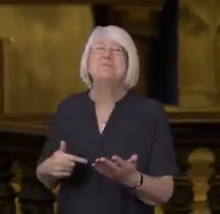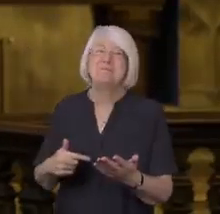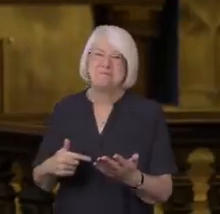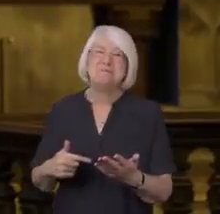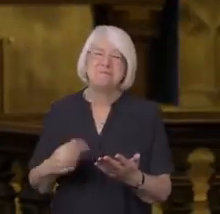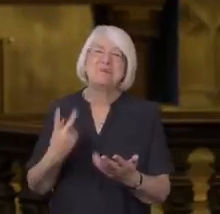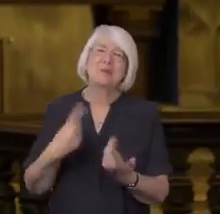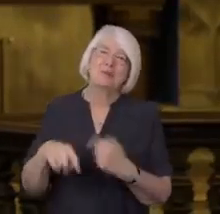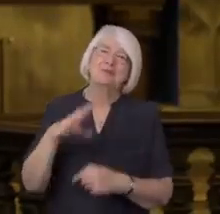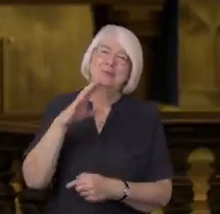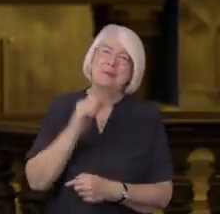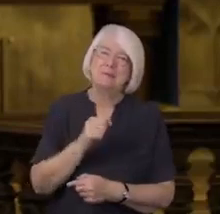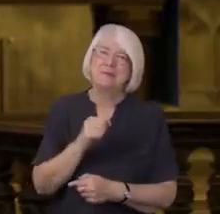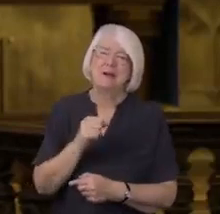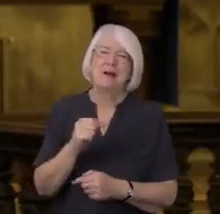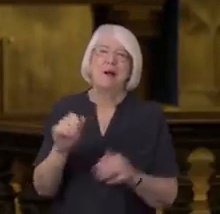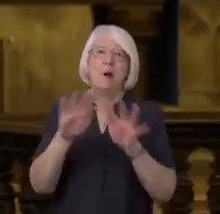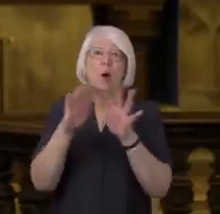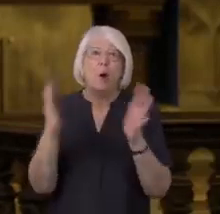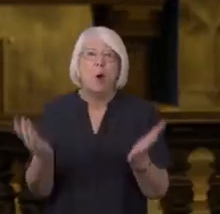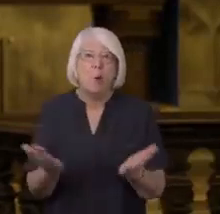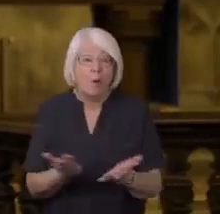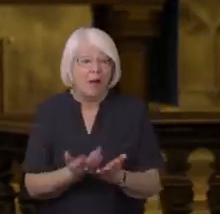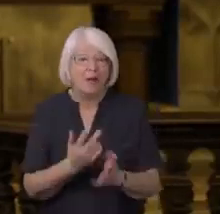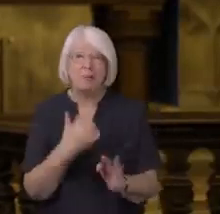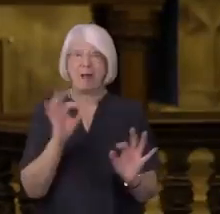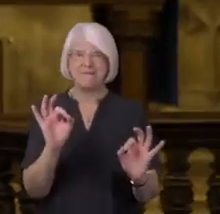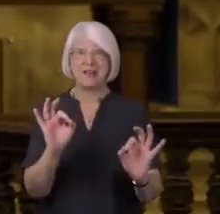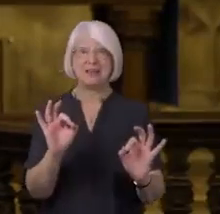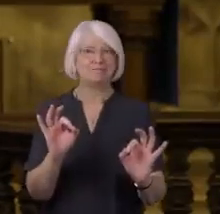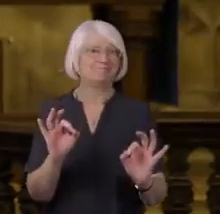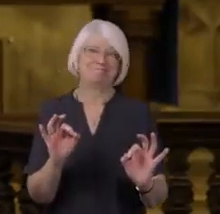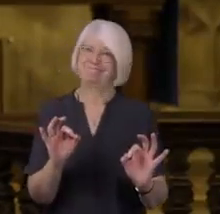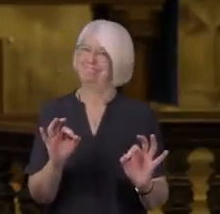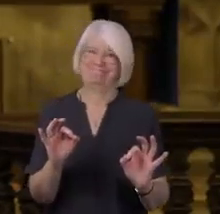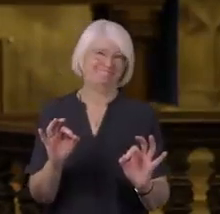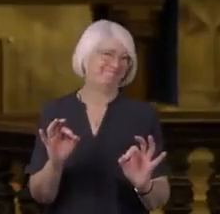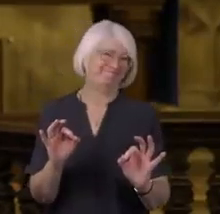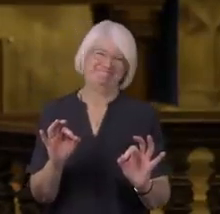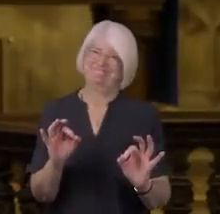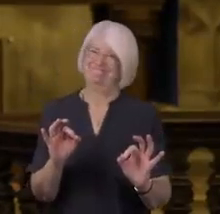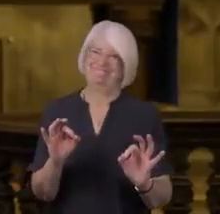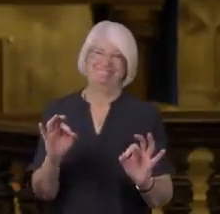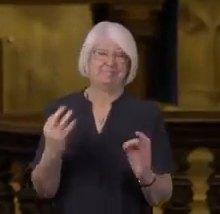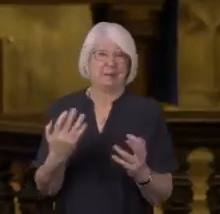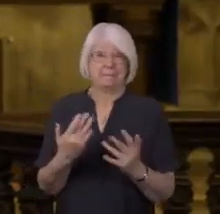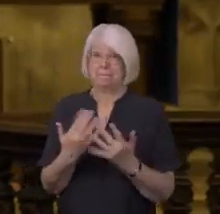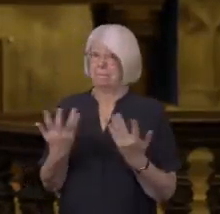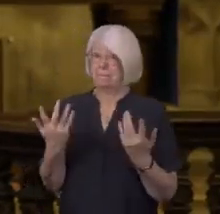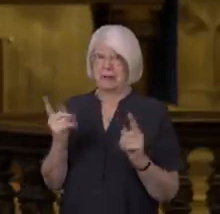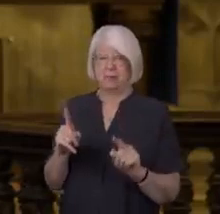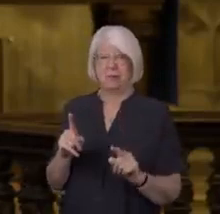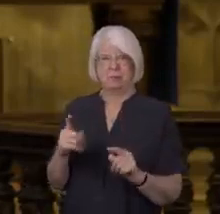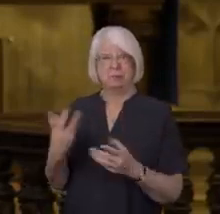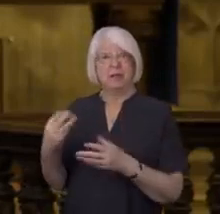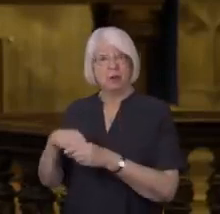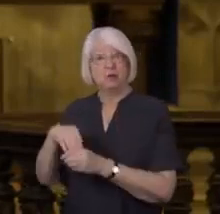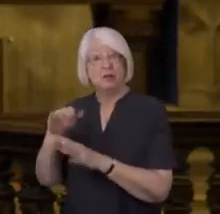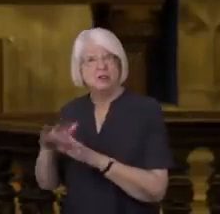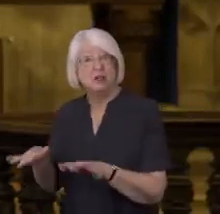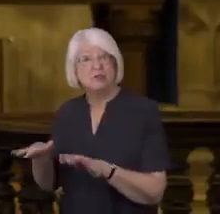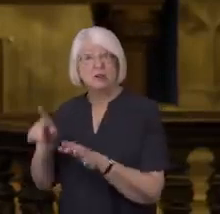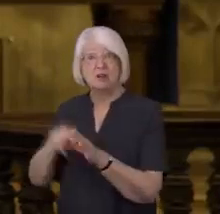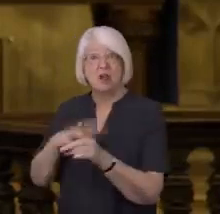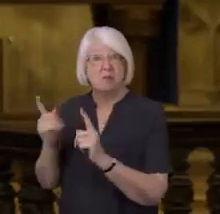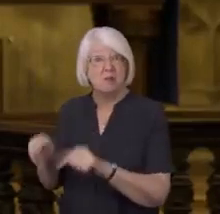reminds us that our world is far from perfect, and that many people in our world, including children and young people, are